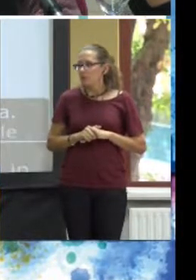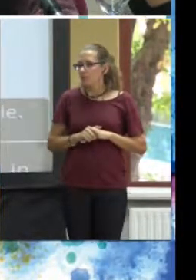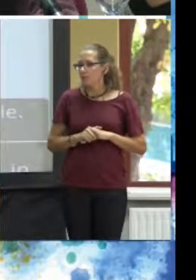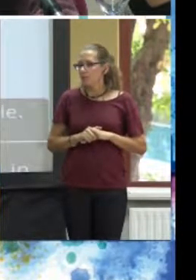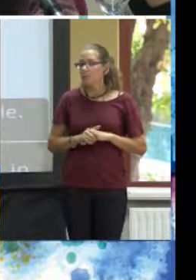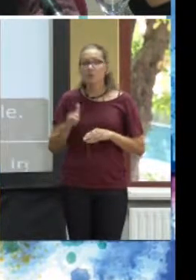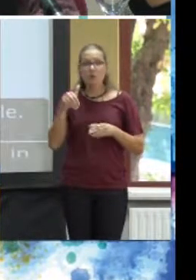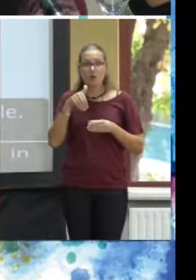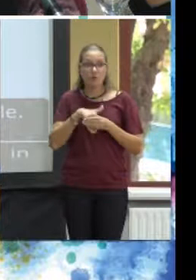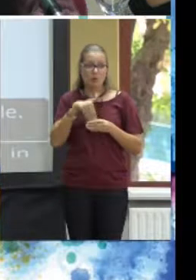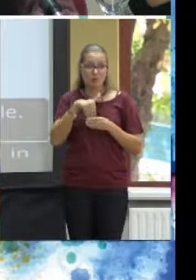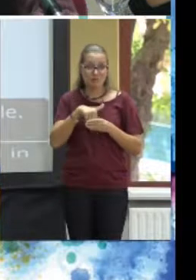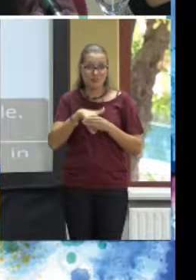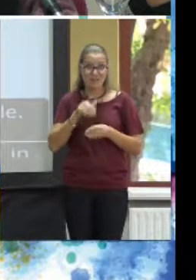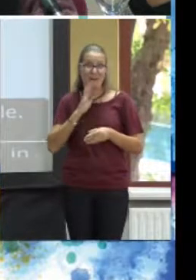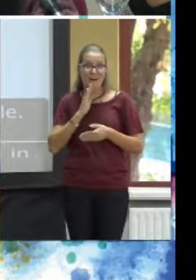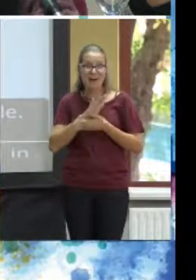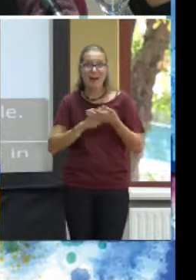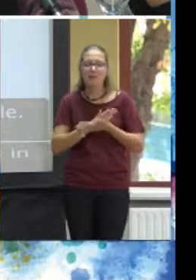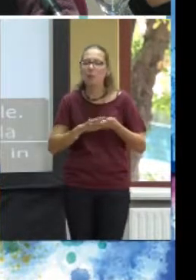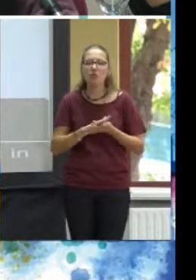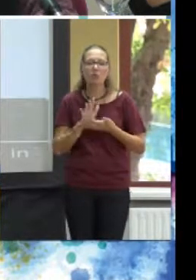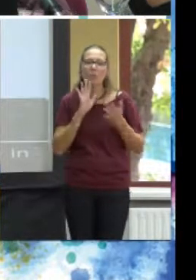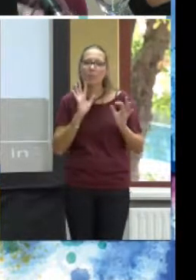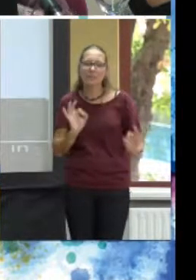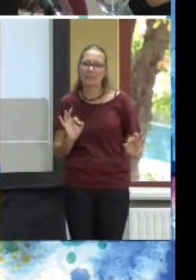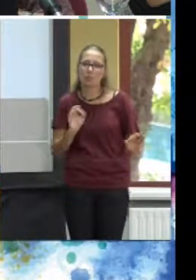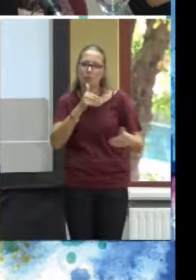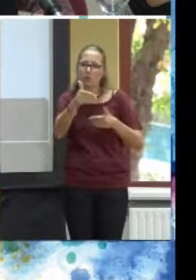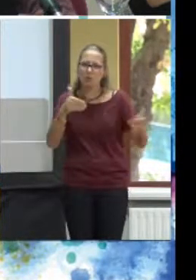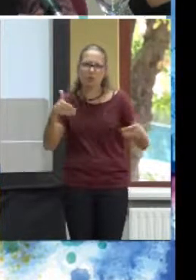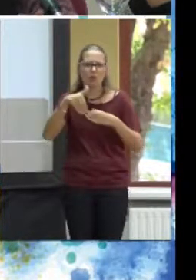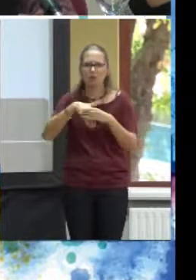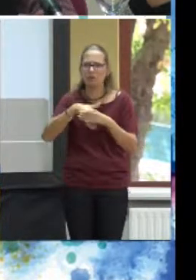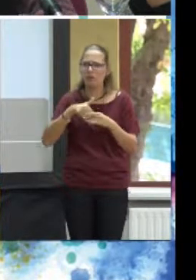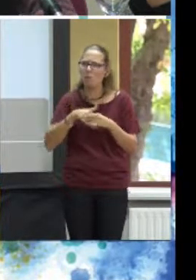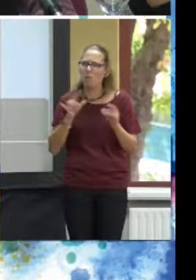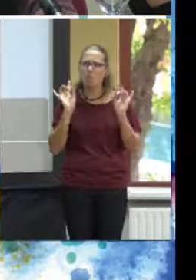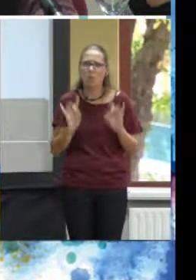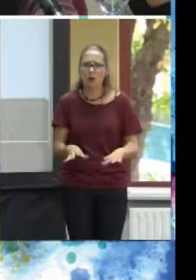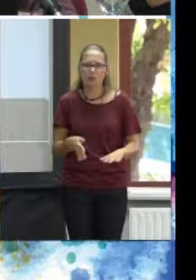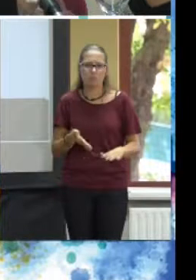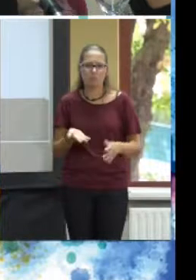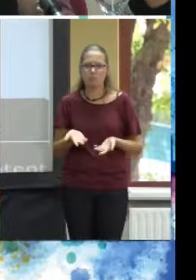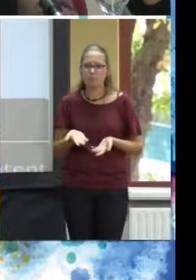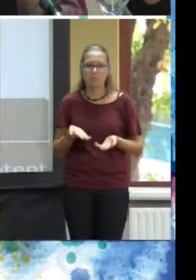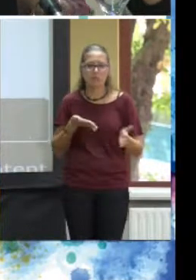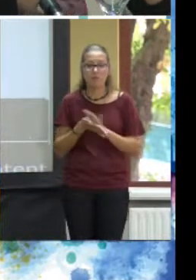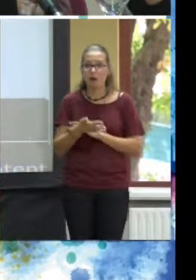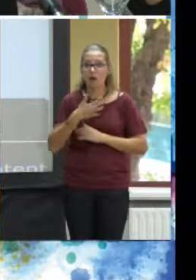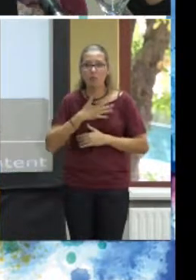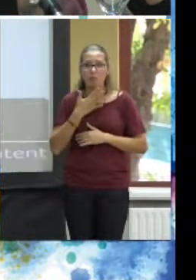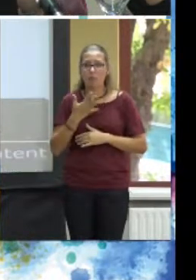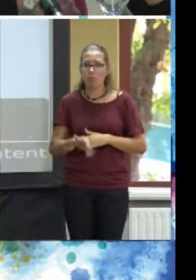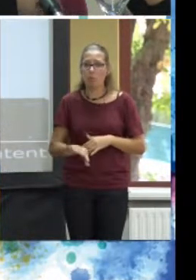The contents are in relation to the content as such of the exhibition. They develop similar ideas so that